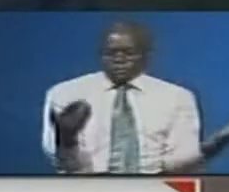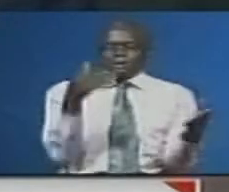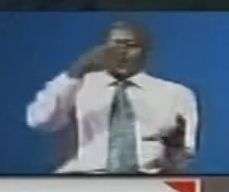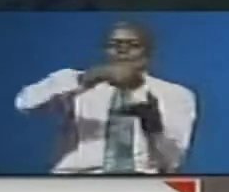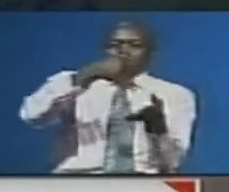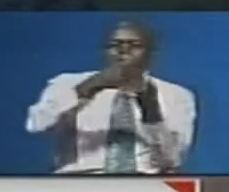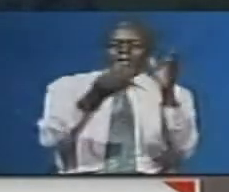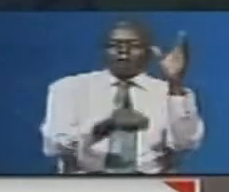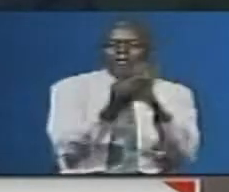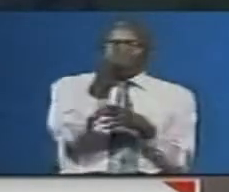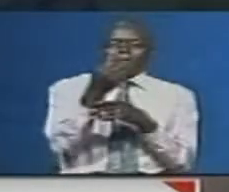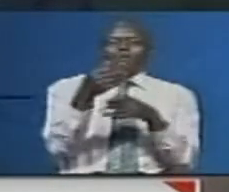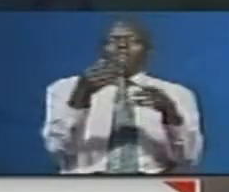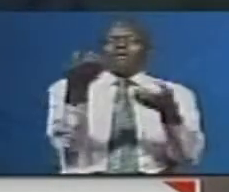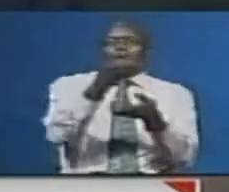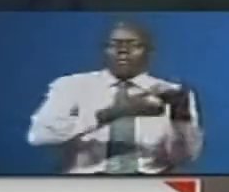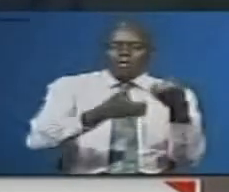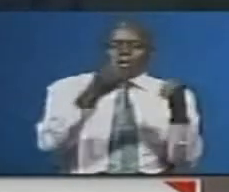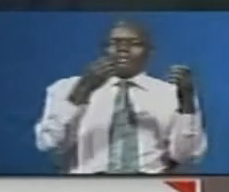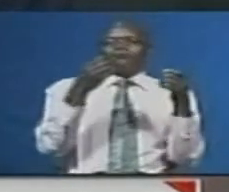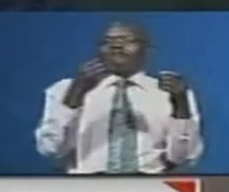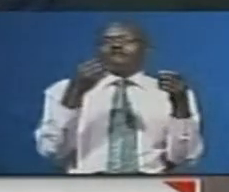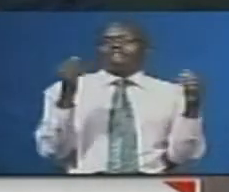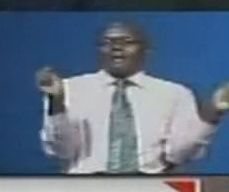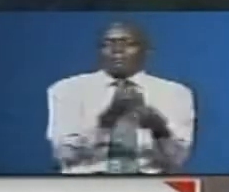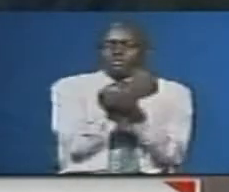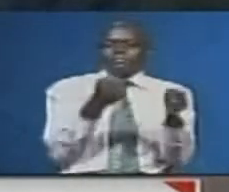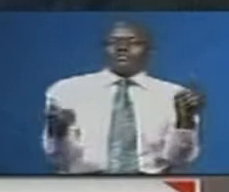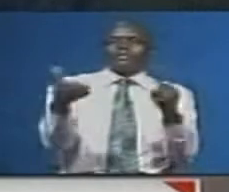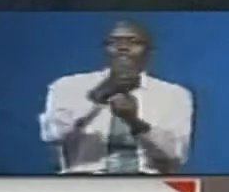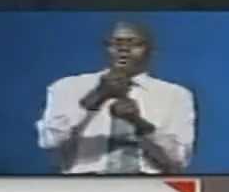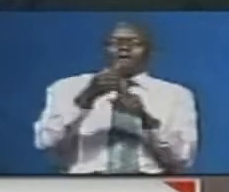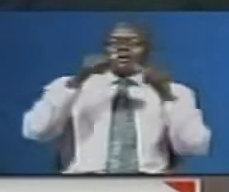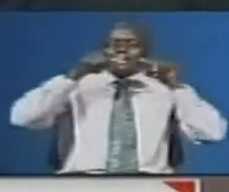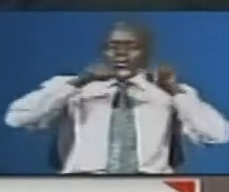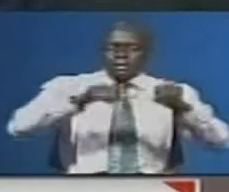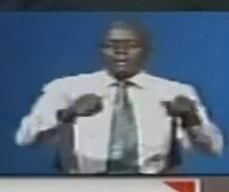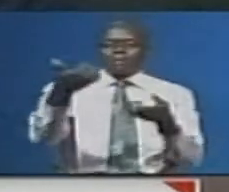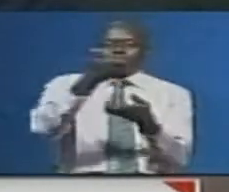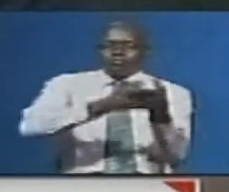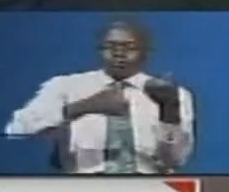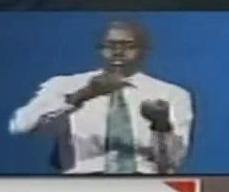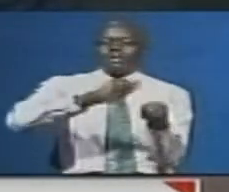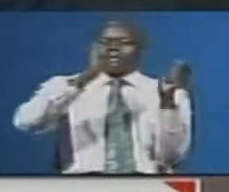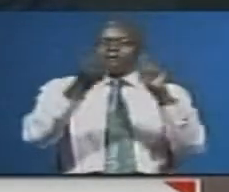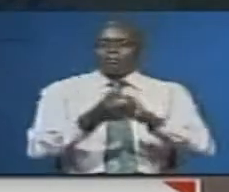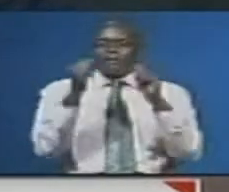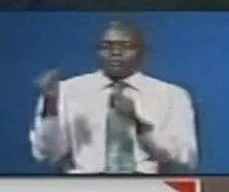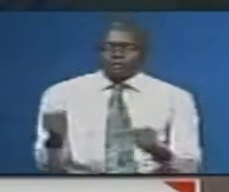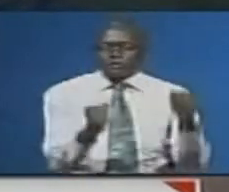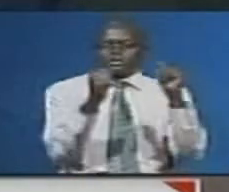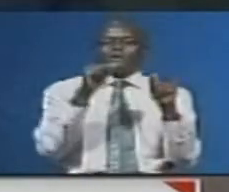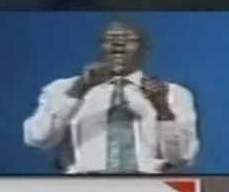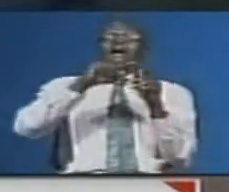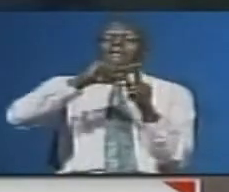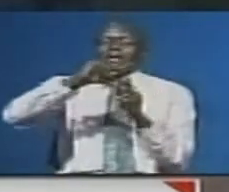growth for economic transformation will not be achieved. A sustainable economic transformation strategy must, at the